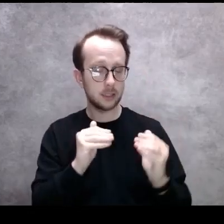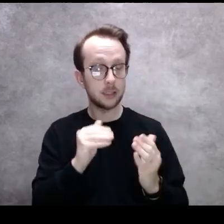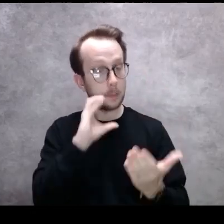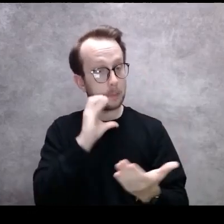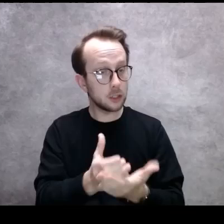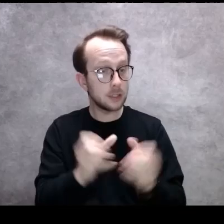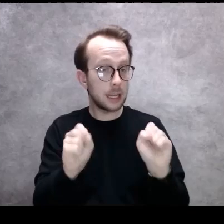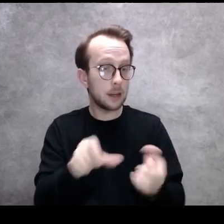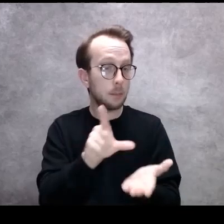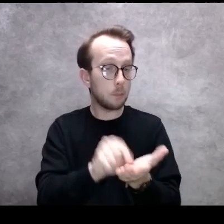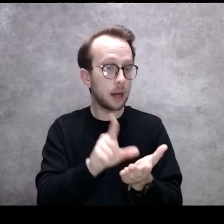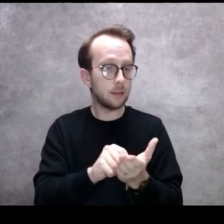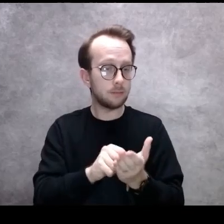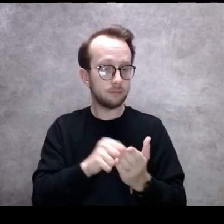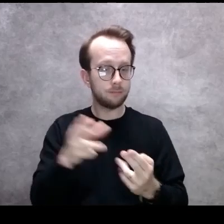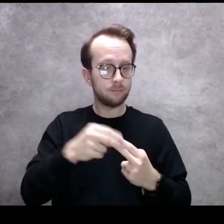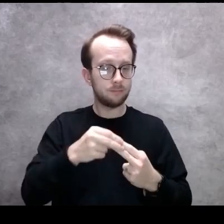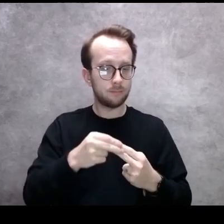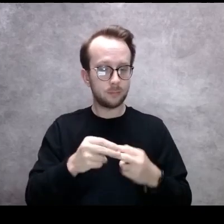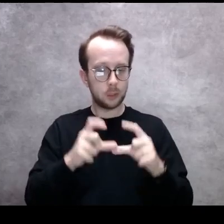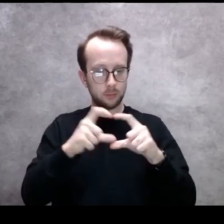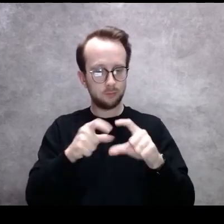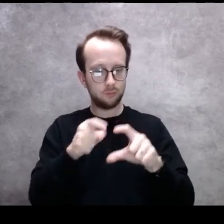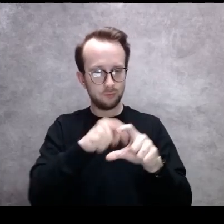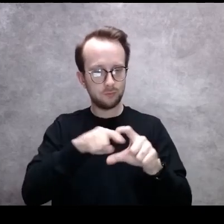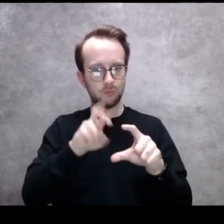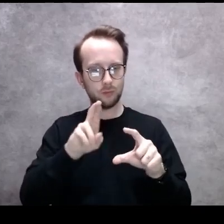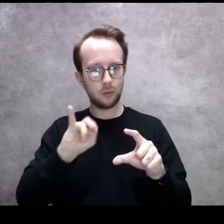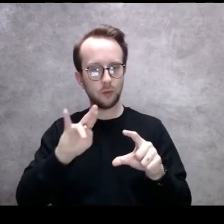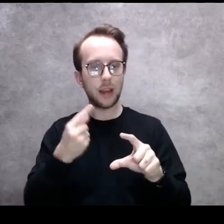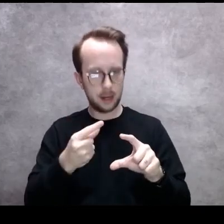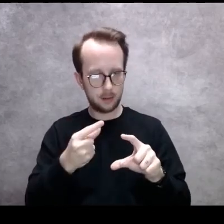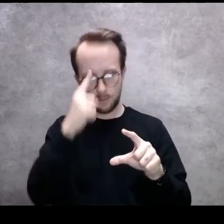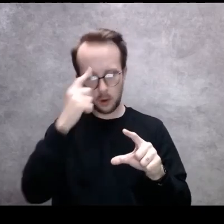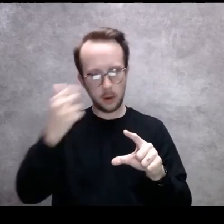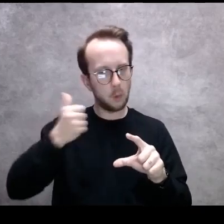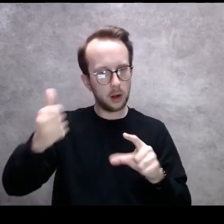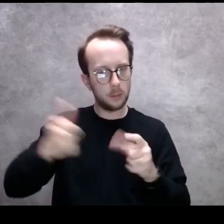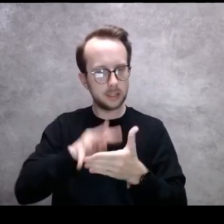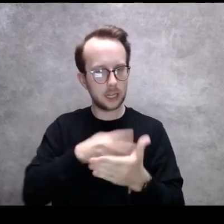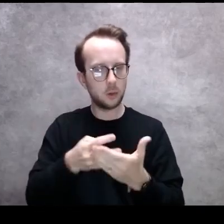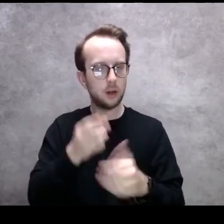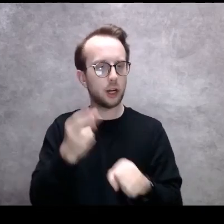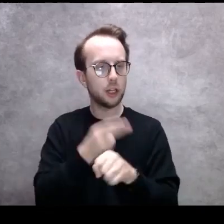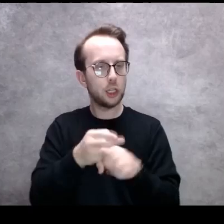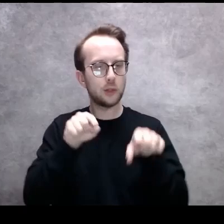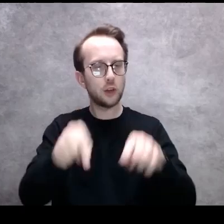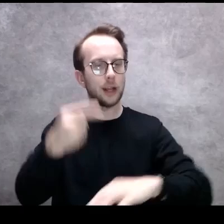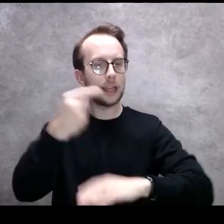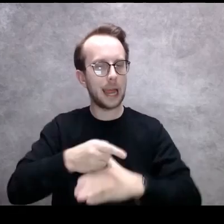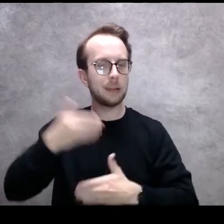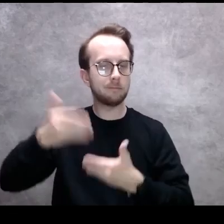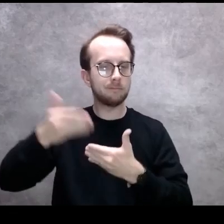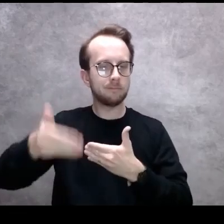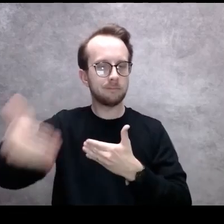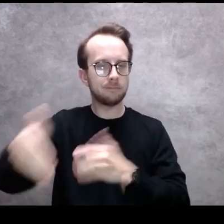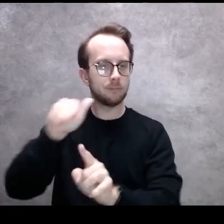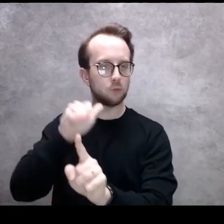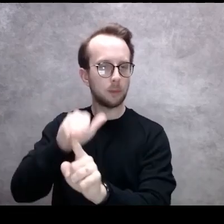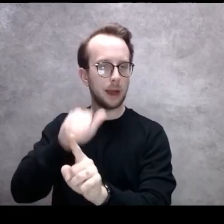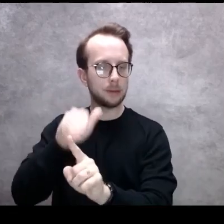and put on a ring attached to a portable schedule or used throughout the day as a way to review and provide reminders.